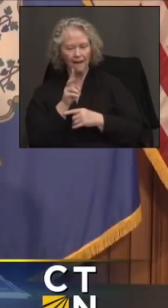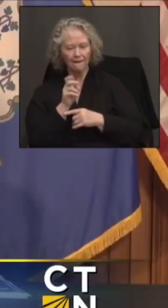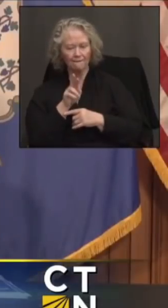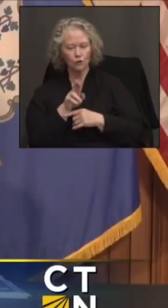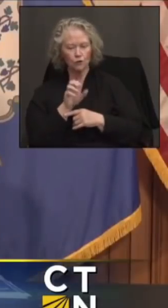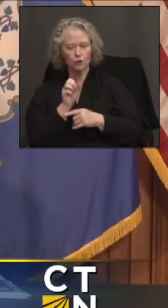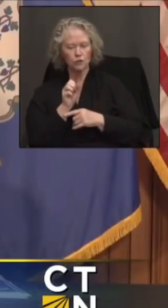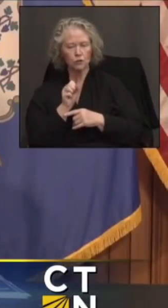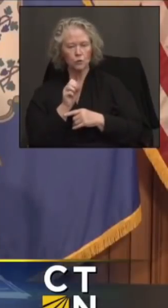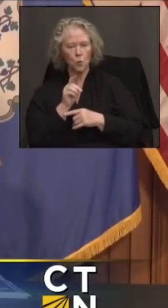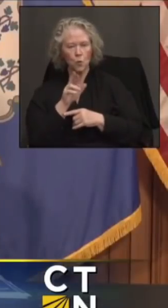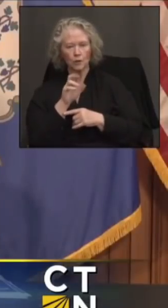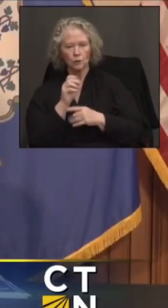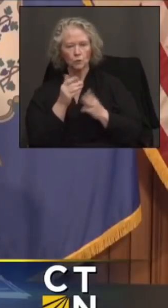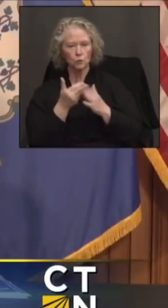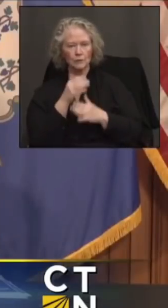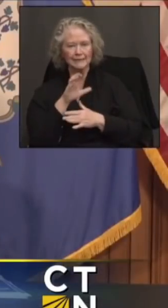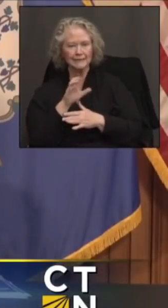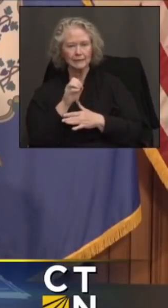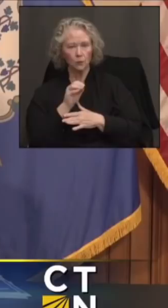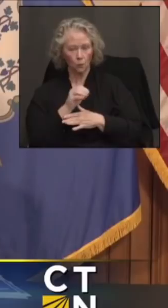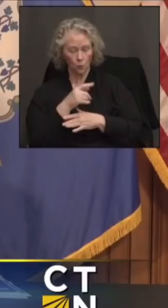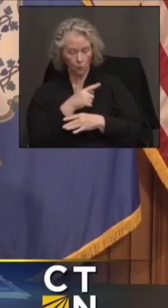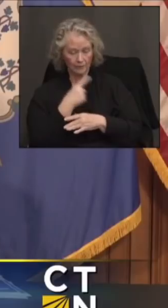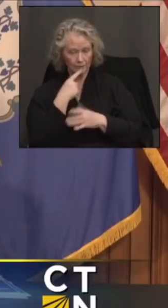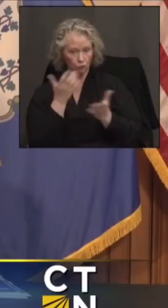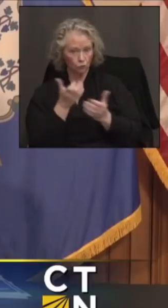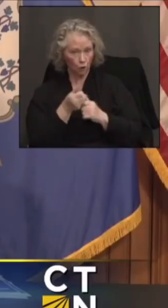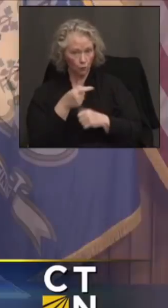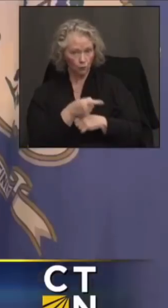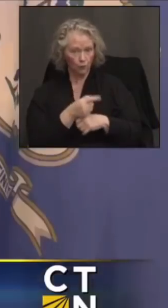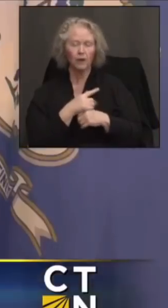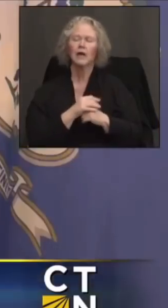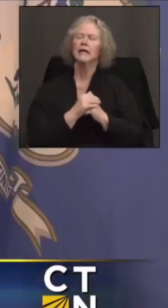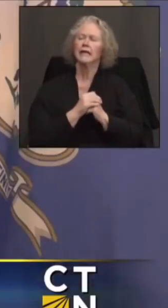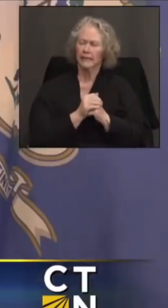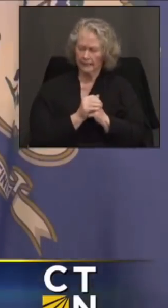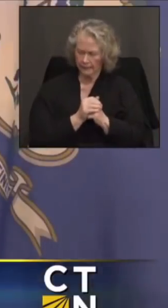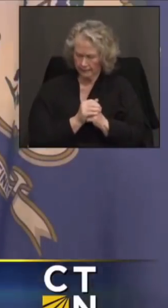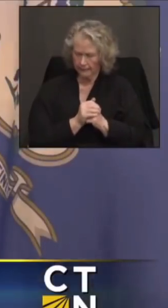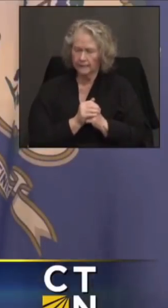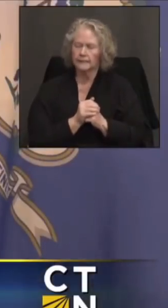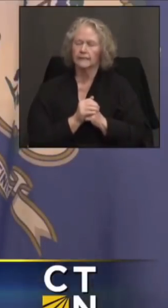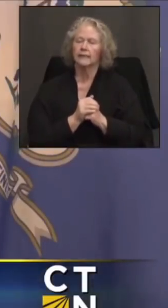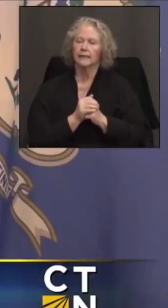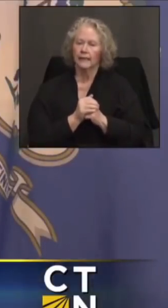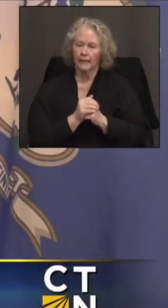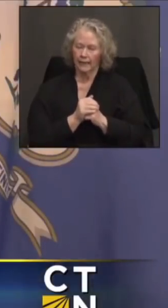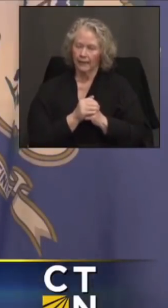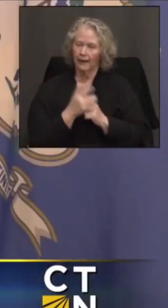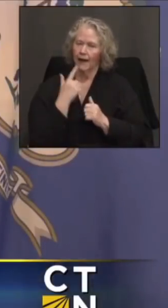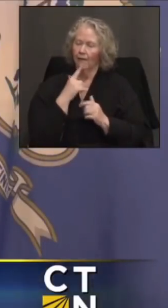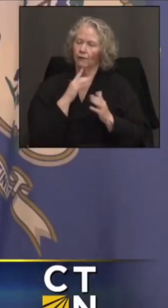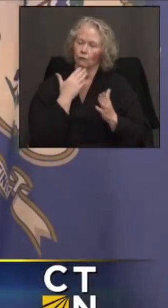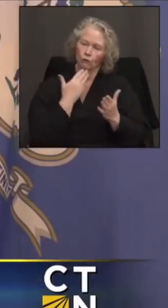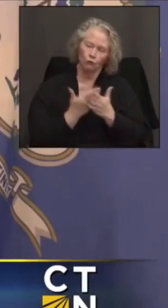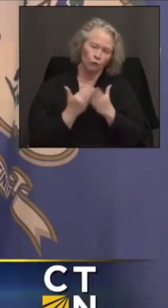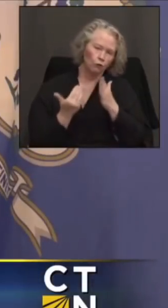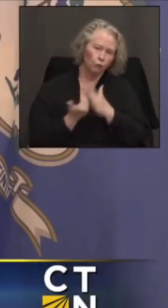Nolan? He says he's spoken to you quite a bit in the past. He has. Look, I think it's a fresh start for